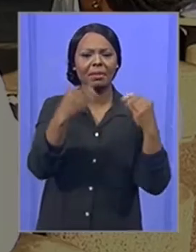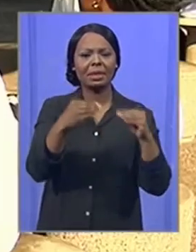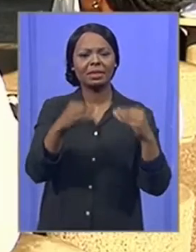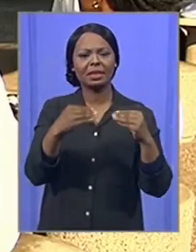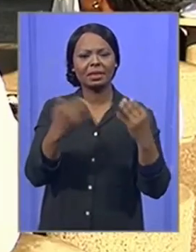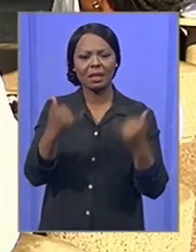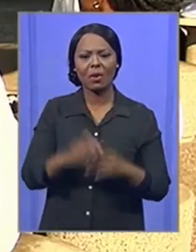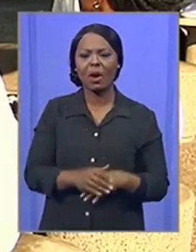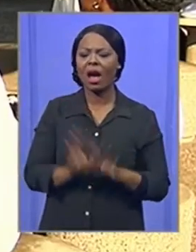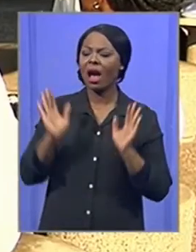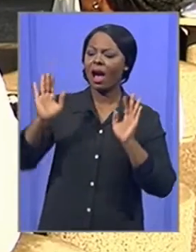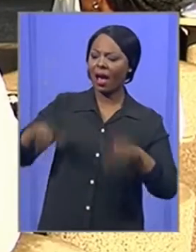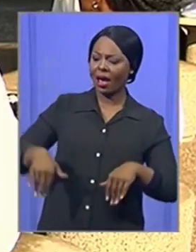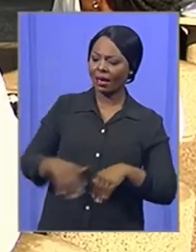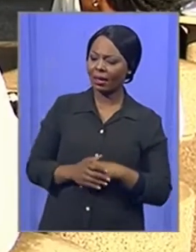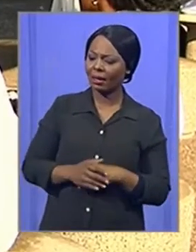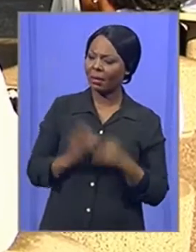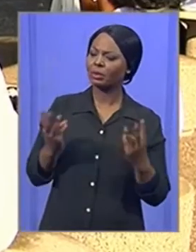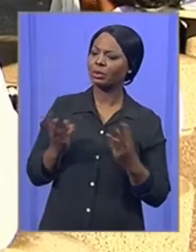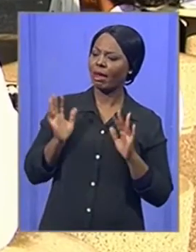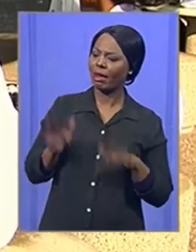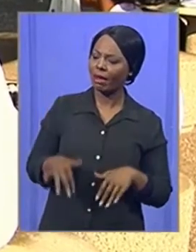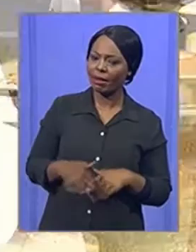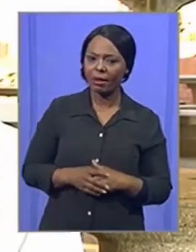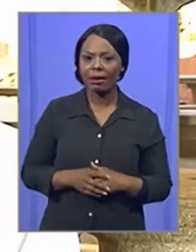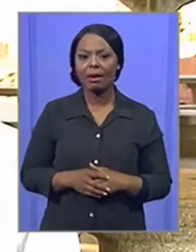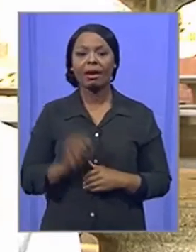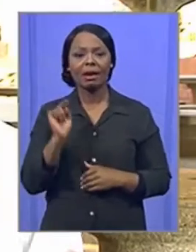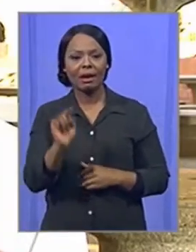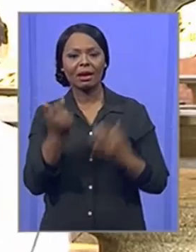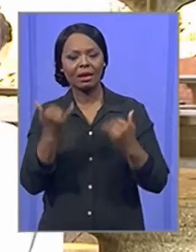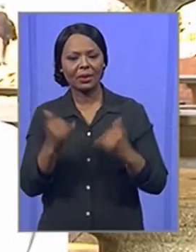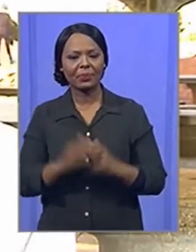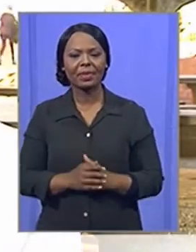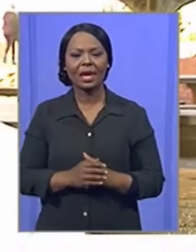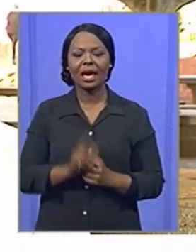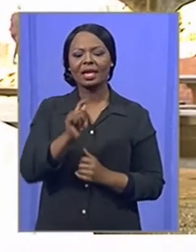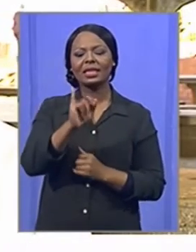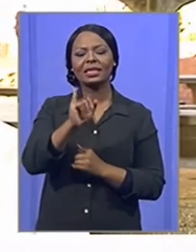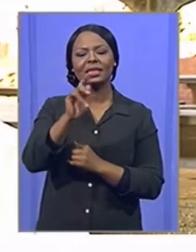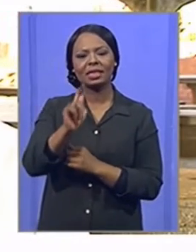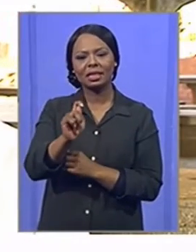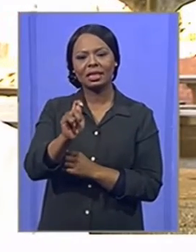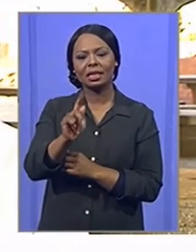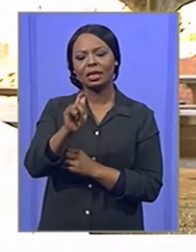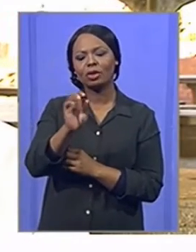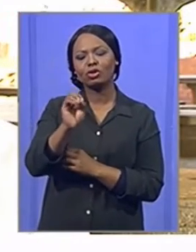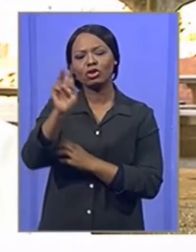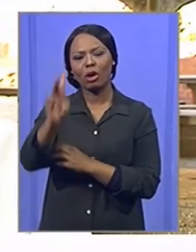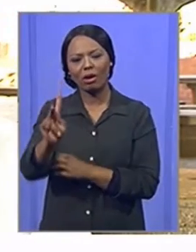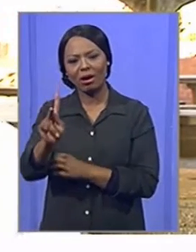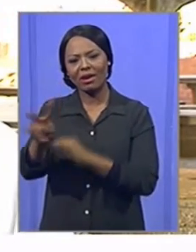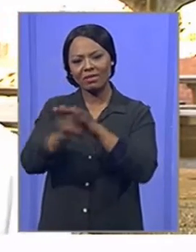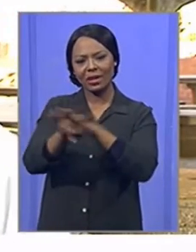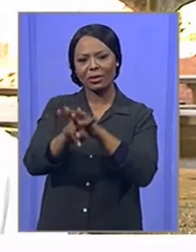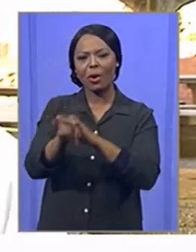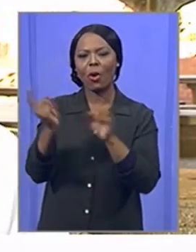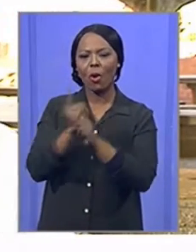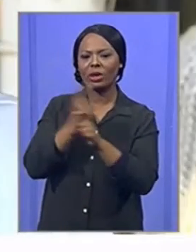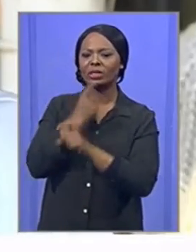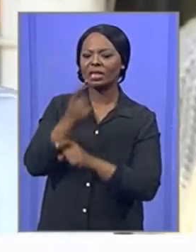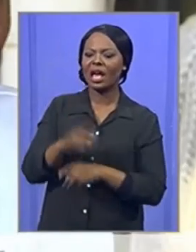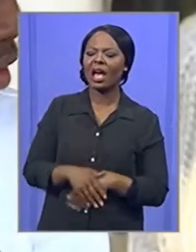Baithuti. Whenever I made a video, a TikTok video, at the end I used to say hi Baithuti,